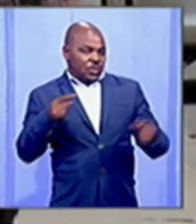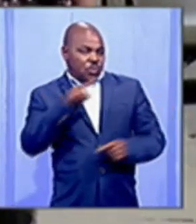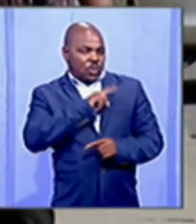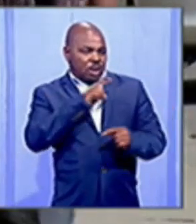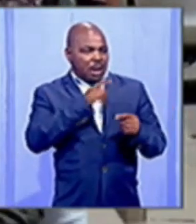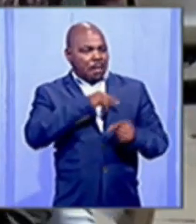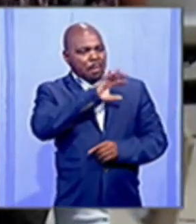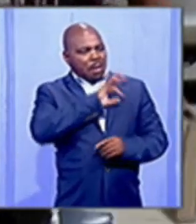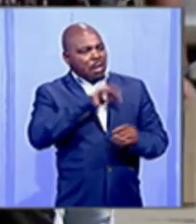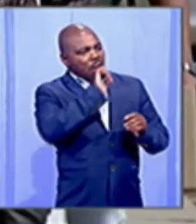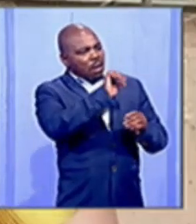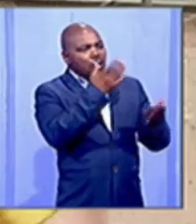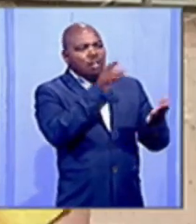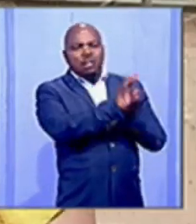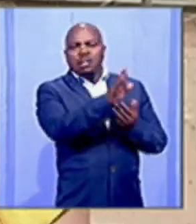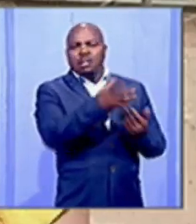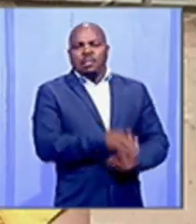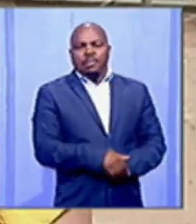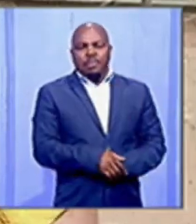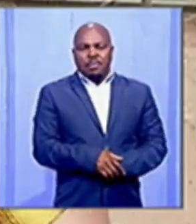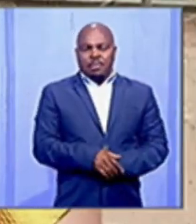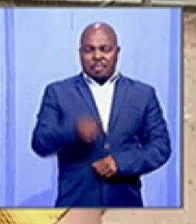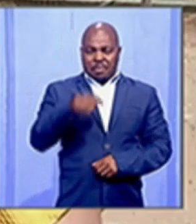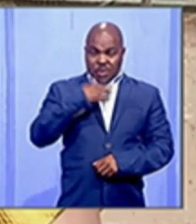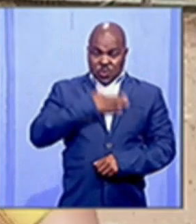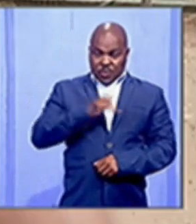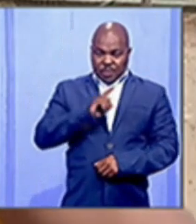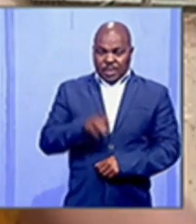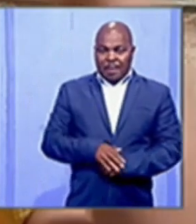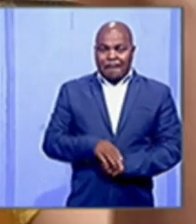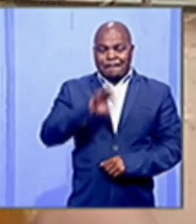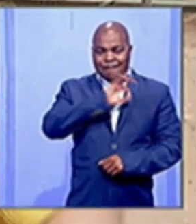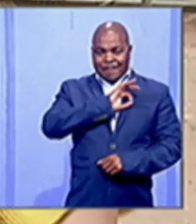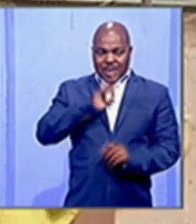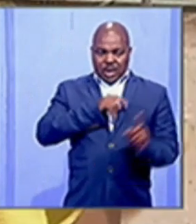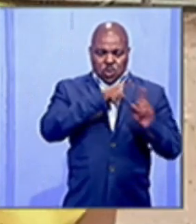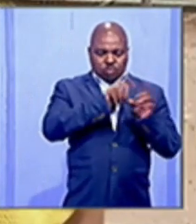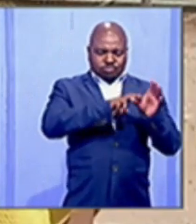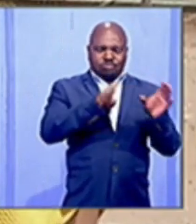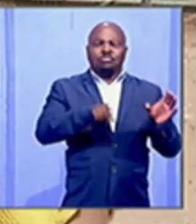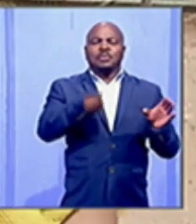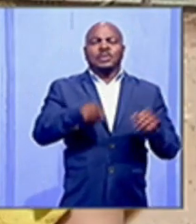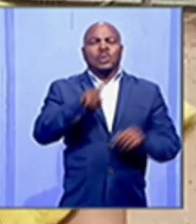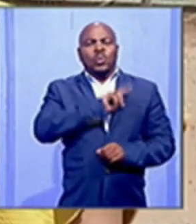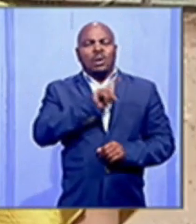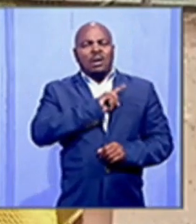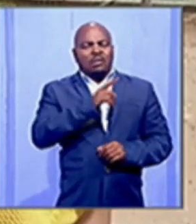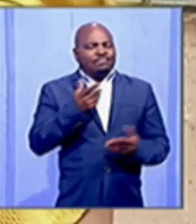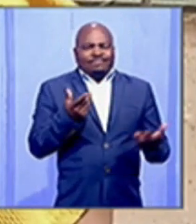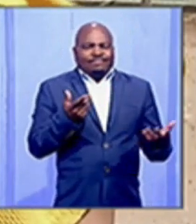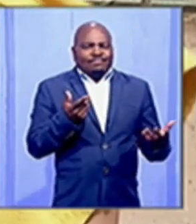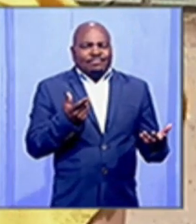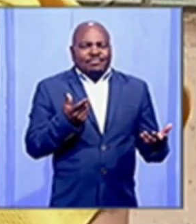maemong ga meyara wa bone. Nna ke rata gore ene meyara a pagologe because of gana molato mo